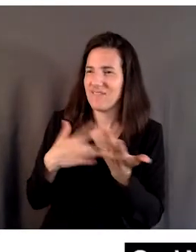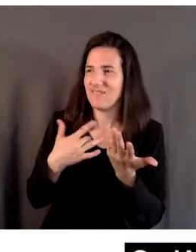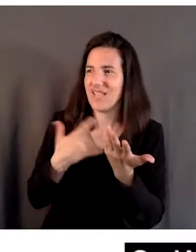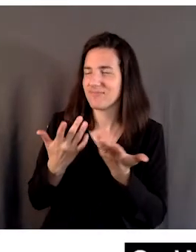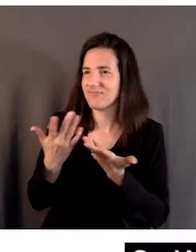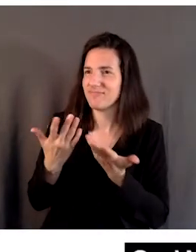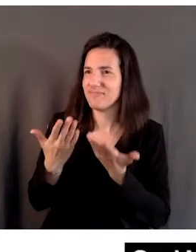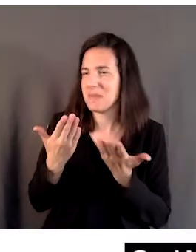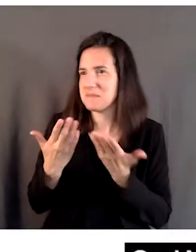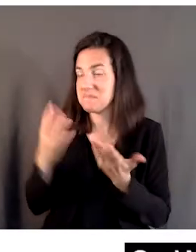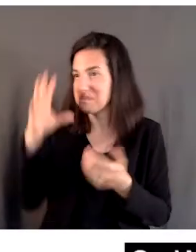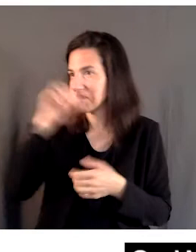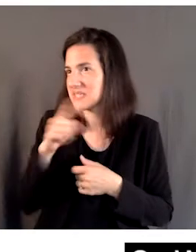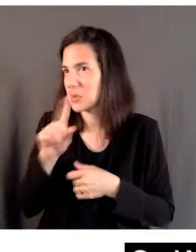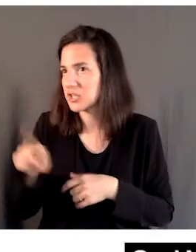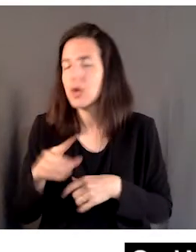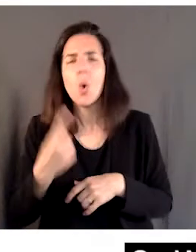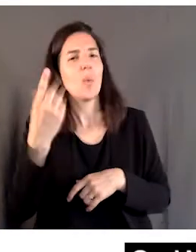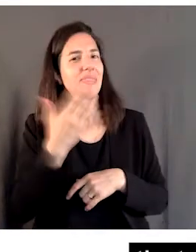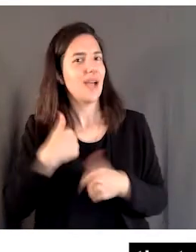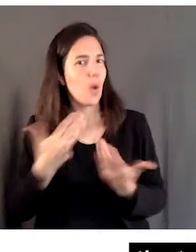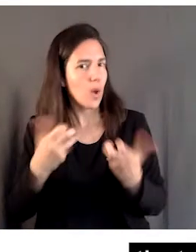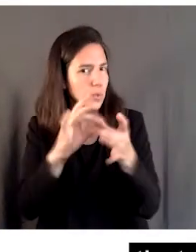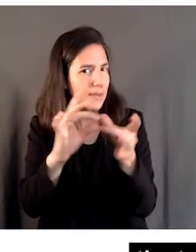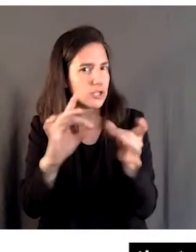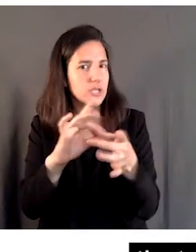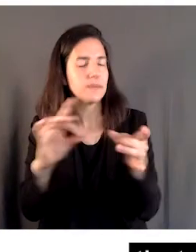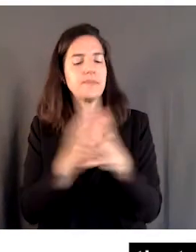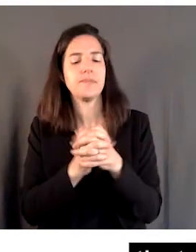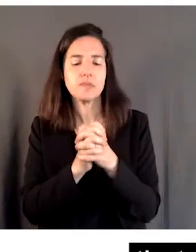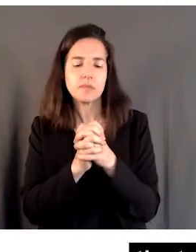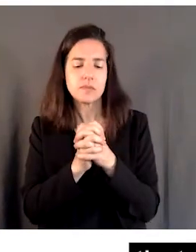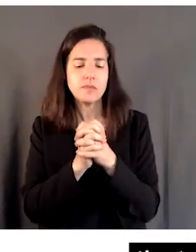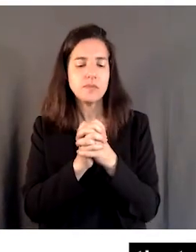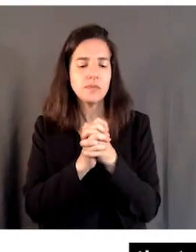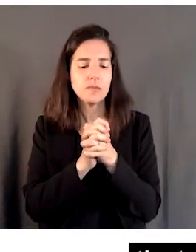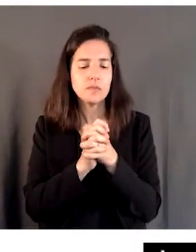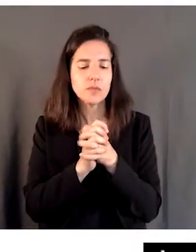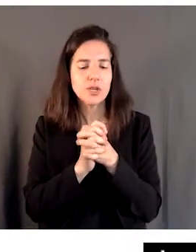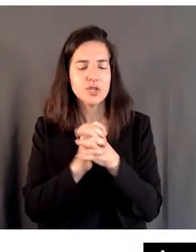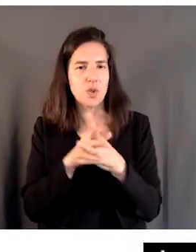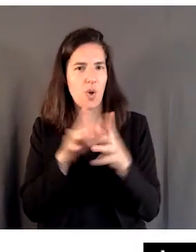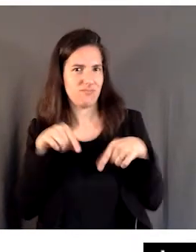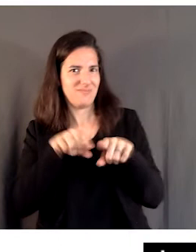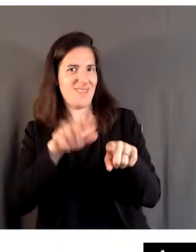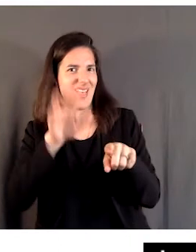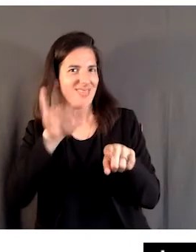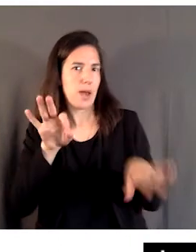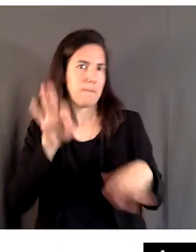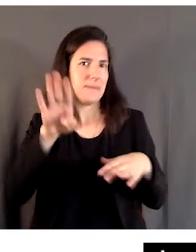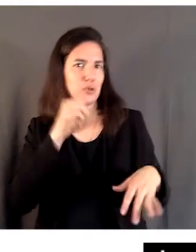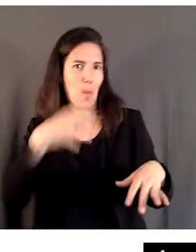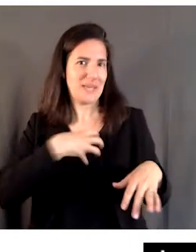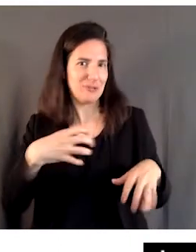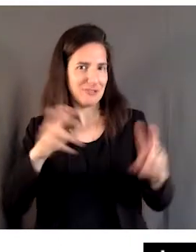So, one thing I wanted to mention is that so alongside with the sort of the pitch, don't bitch, I sort of have this thing